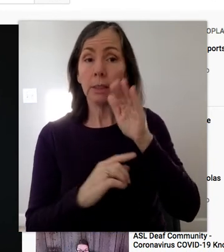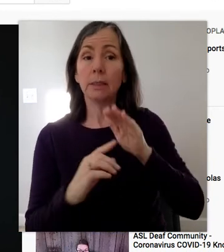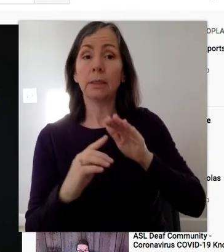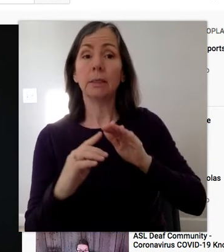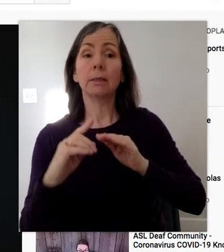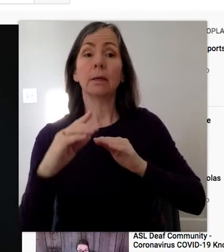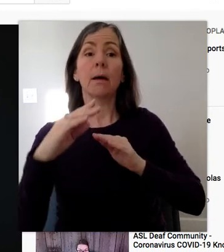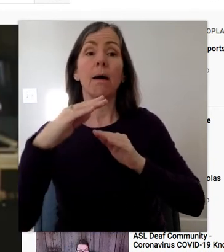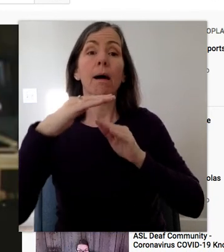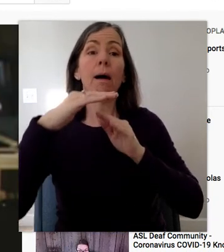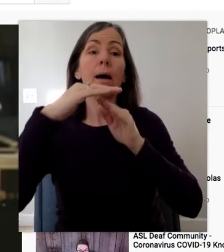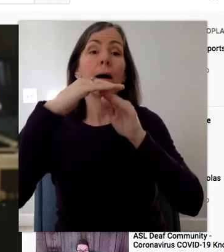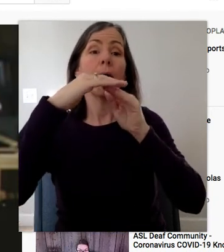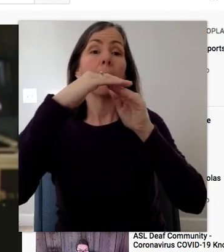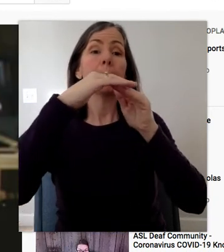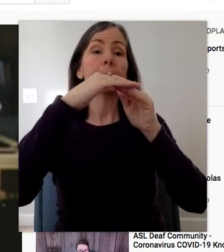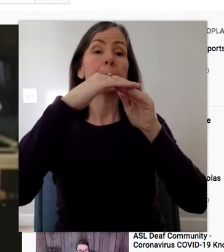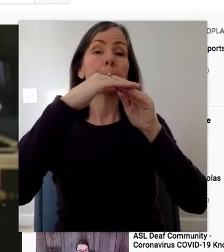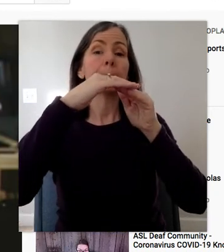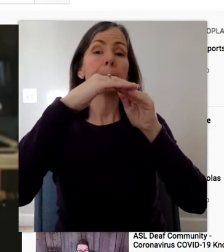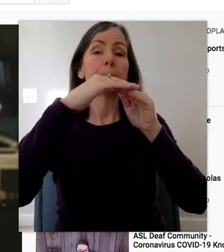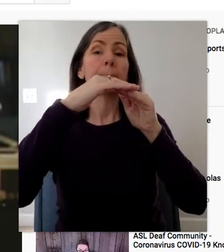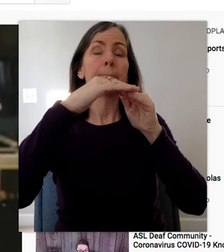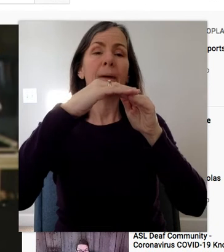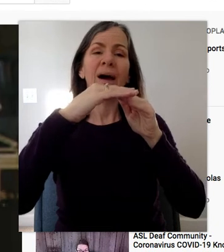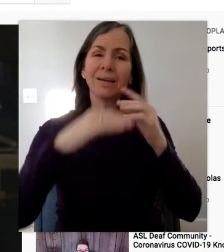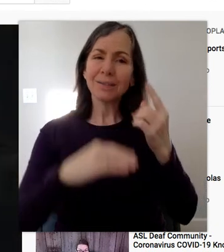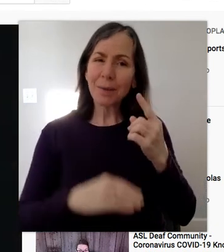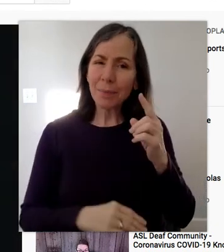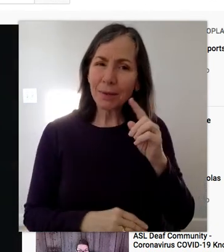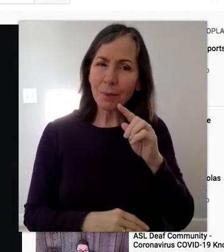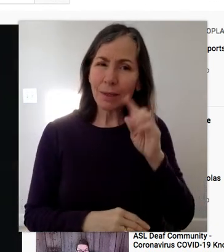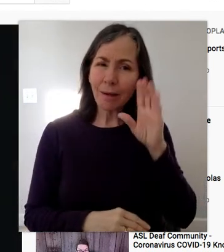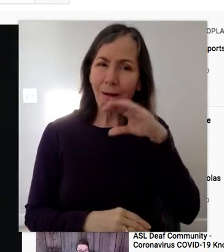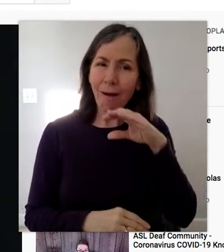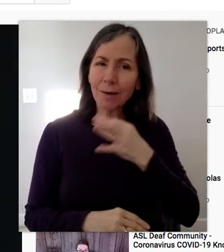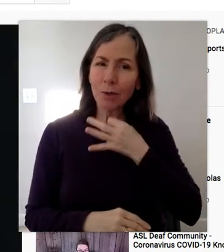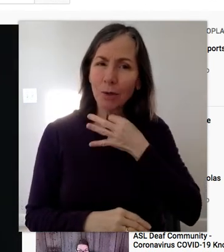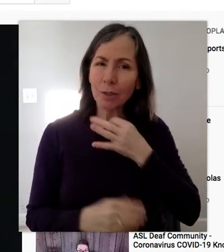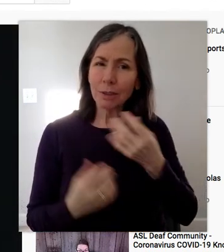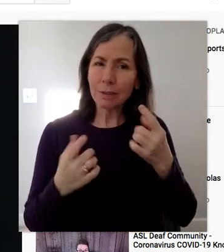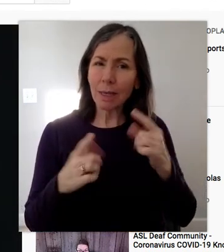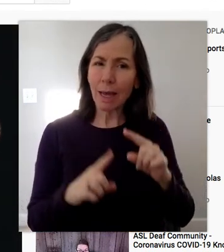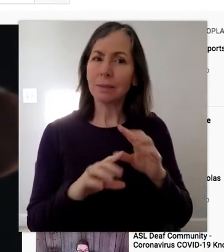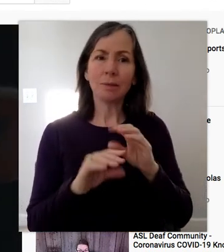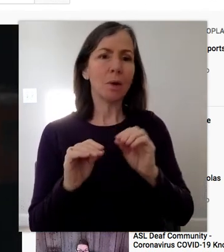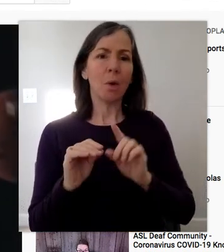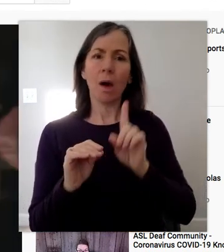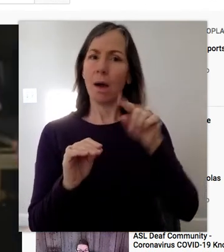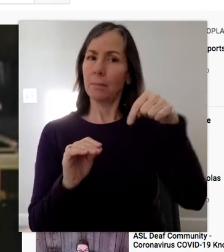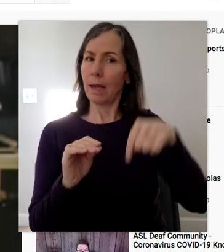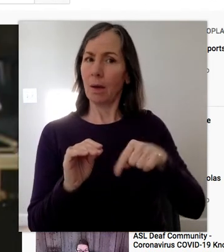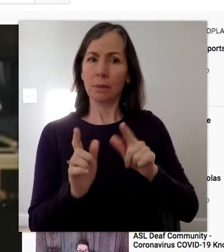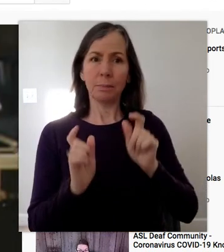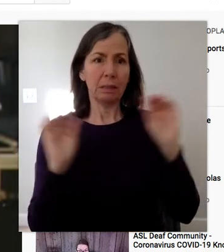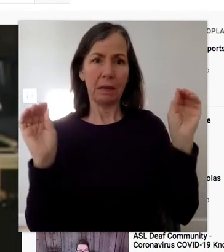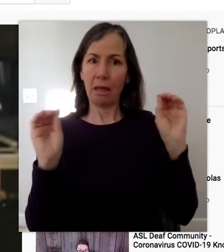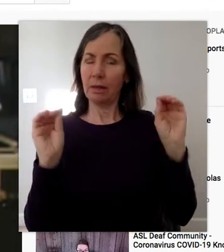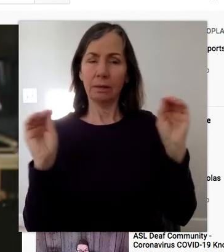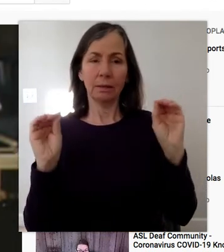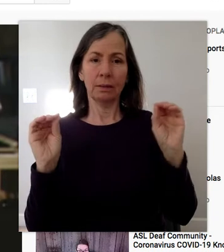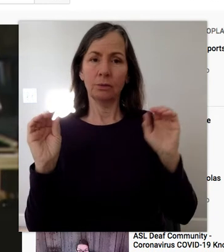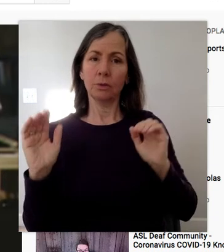trajectory. When it's at that high point, something very curious goes on. It has no up and down speed at all. And so the up and down speed of a ball